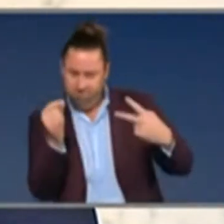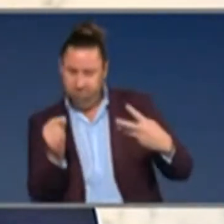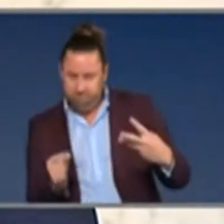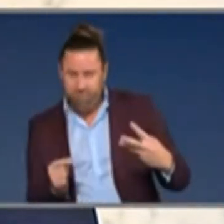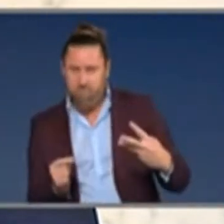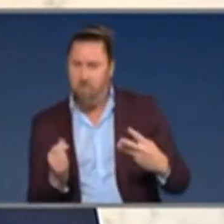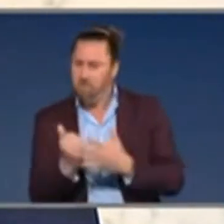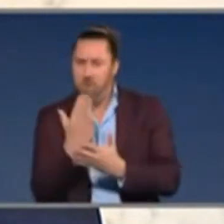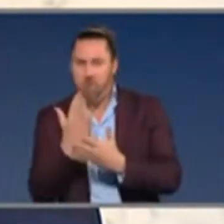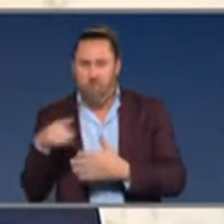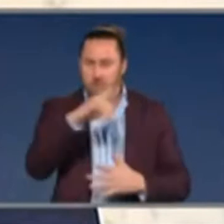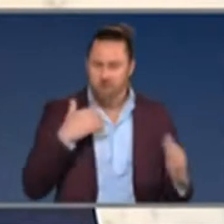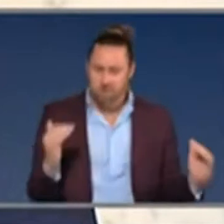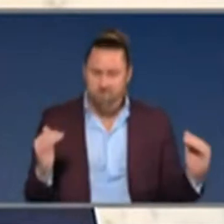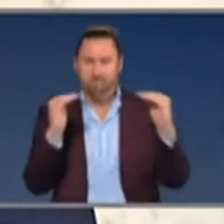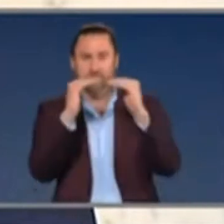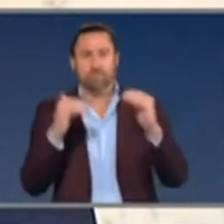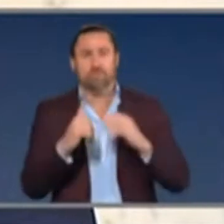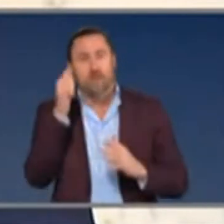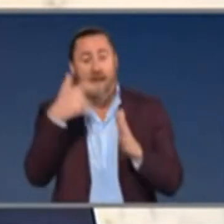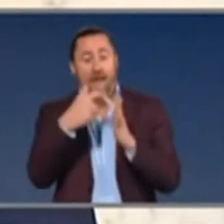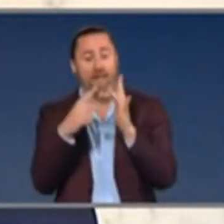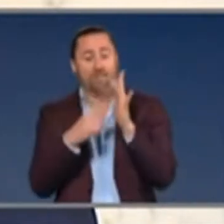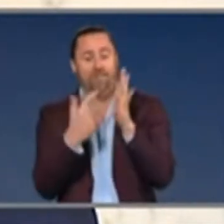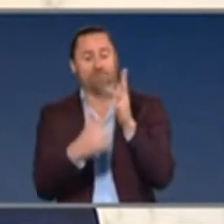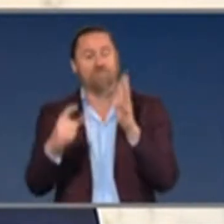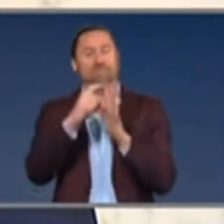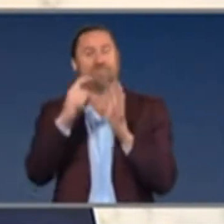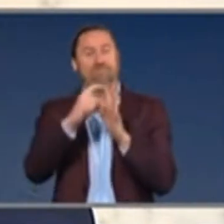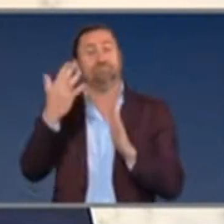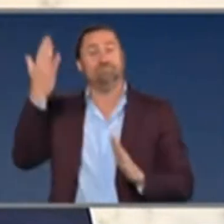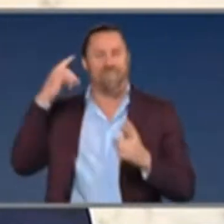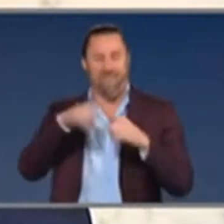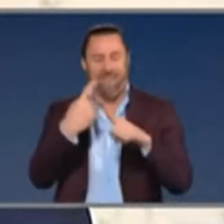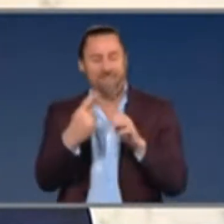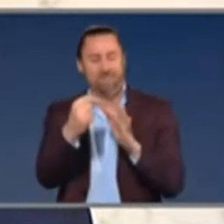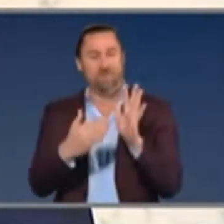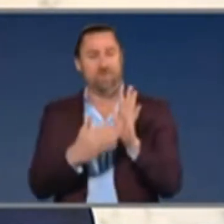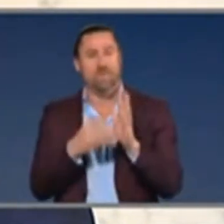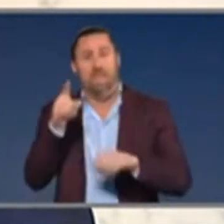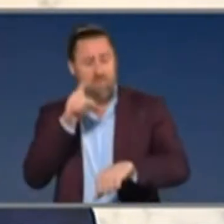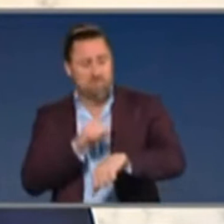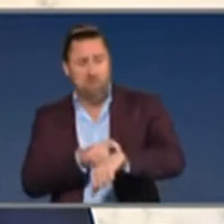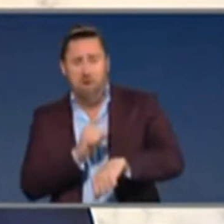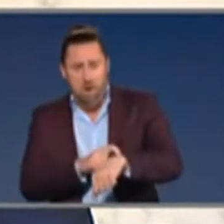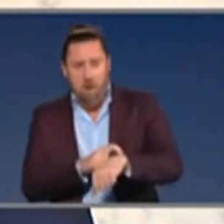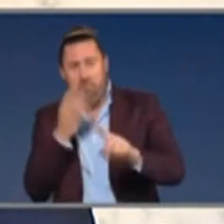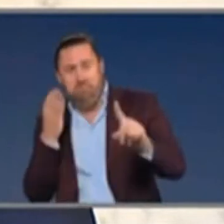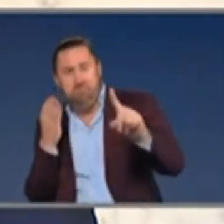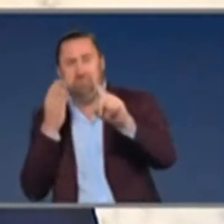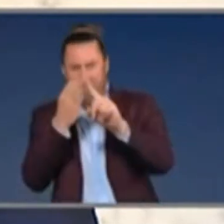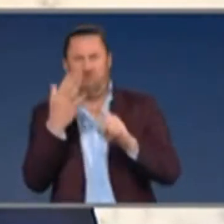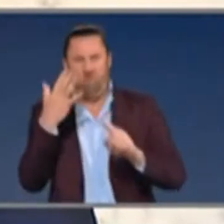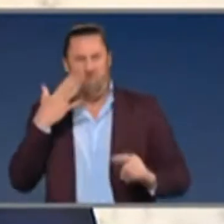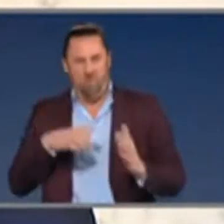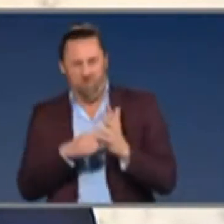the gap agreement was done by a former Prime Minister, Kevin Rudd. The intentions were honourable. The outcomes